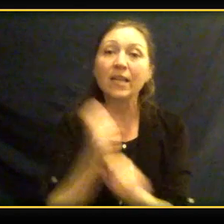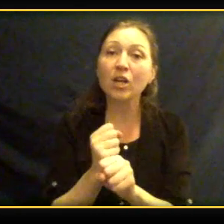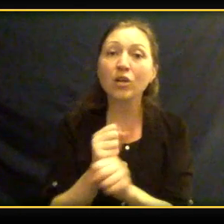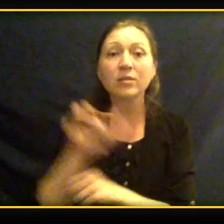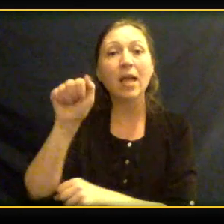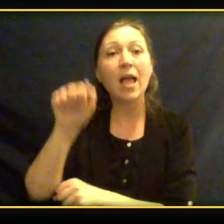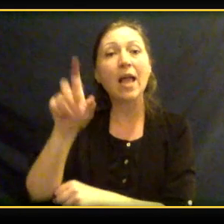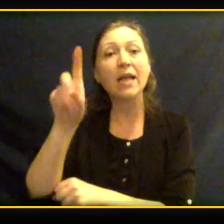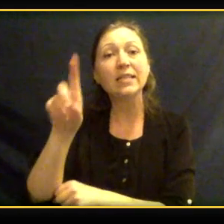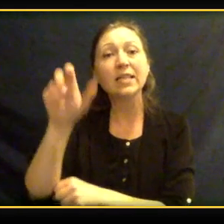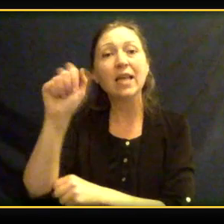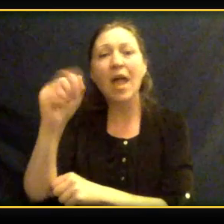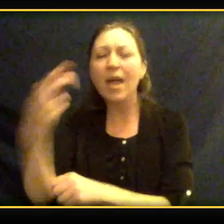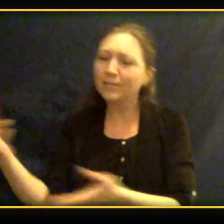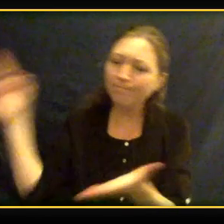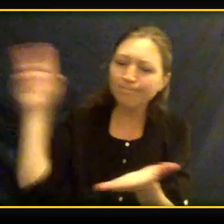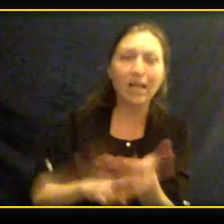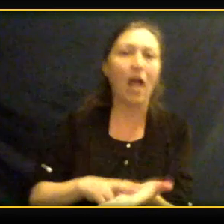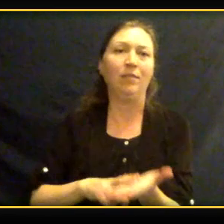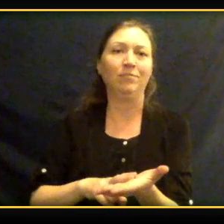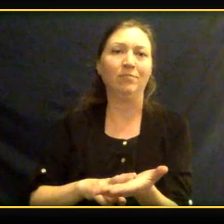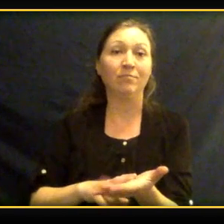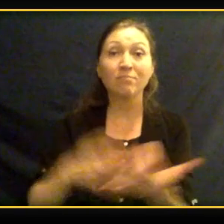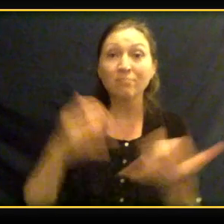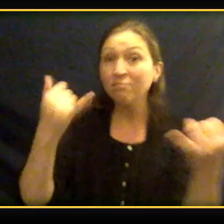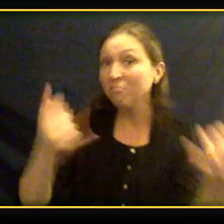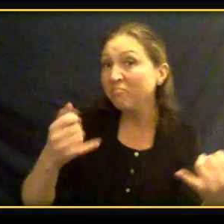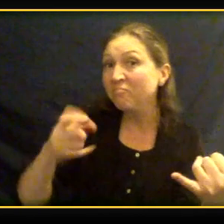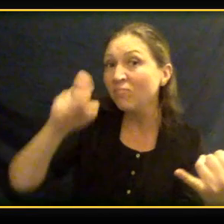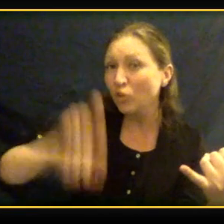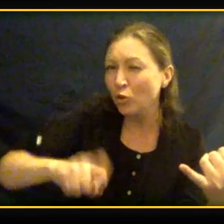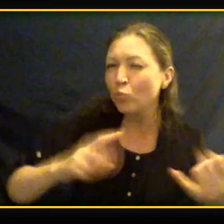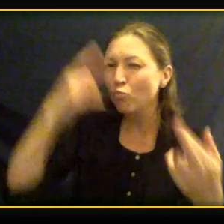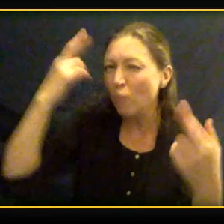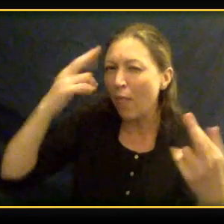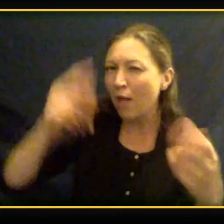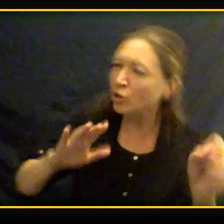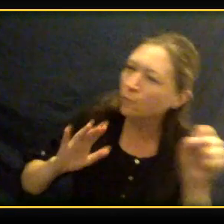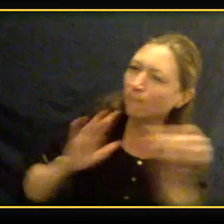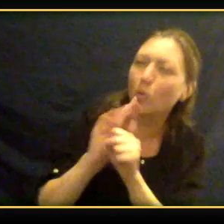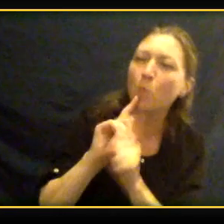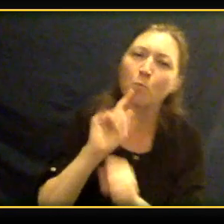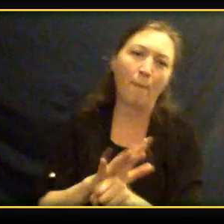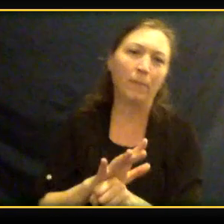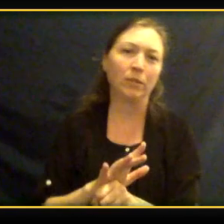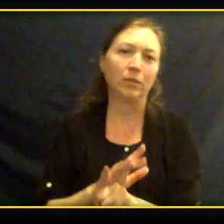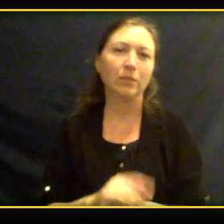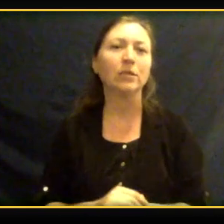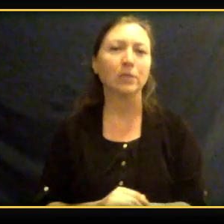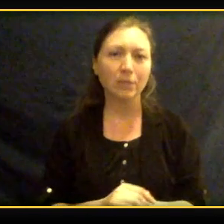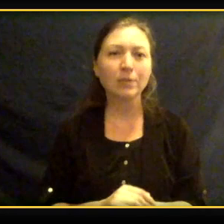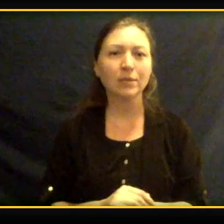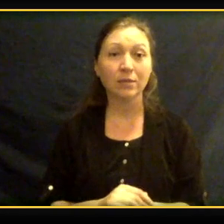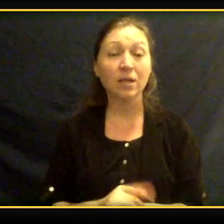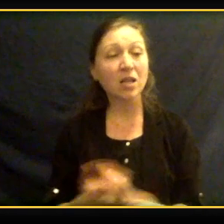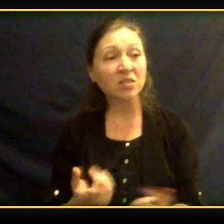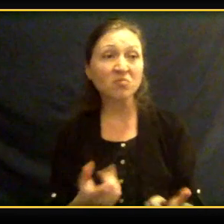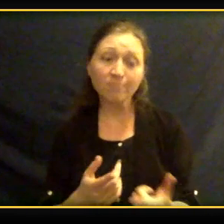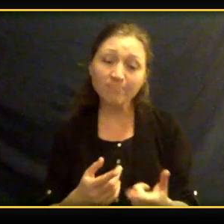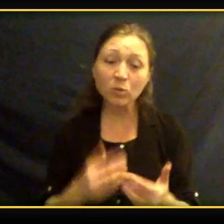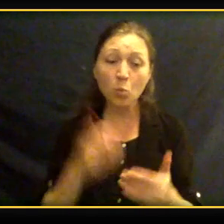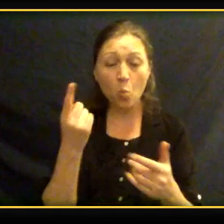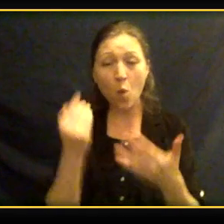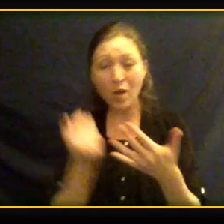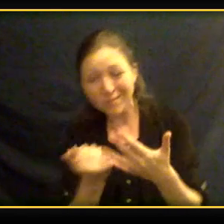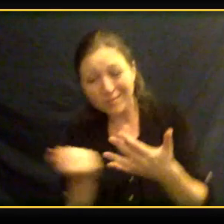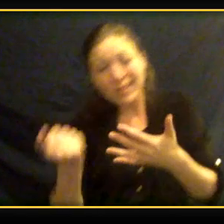it's about time we realize its full promise. Although it was a huge step in the journey towards meaningful inclusion, there is still much work